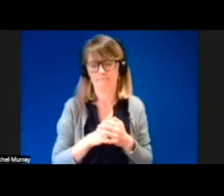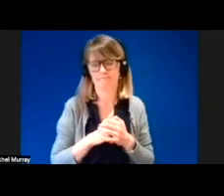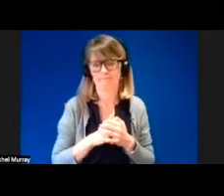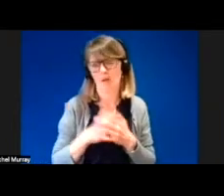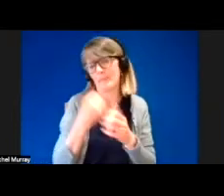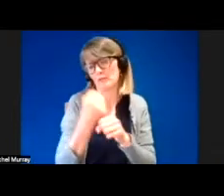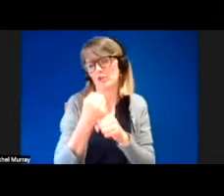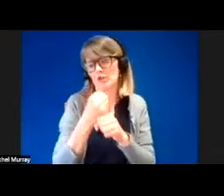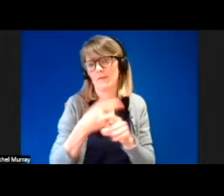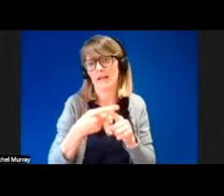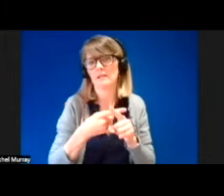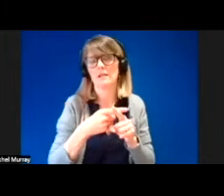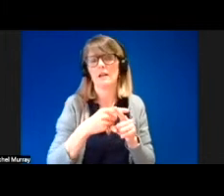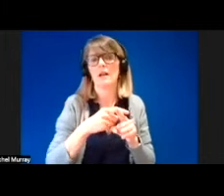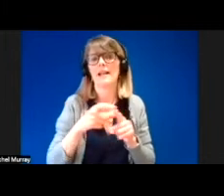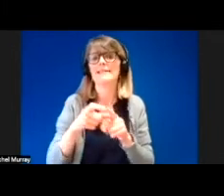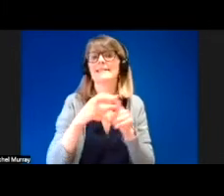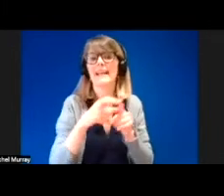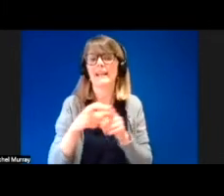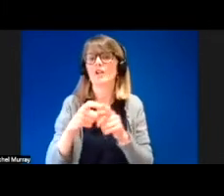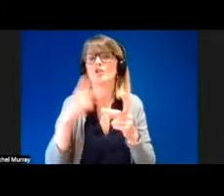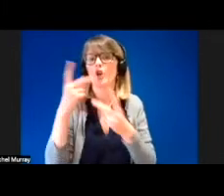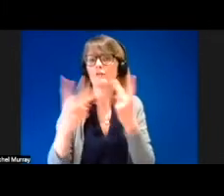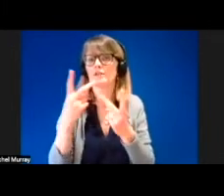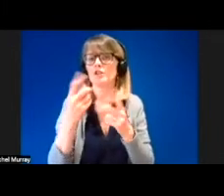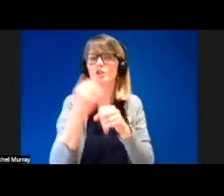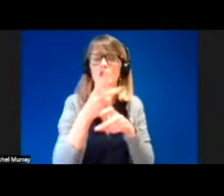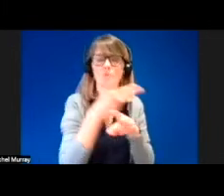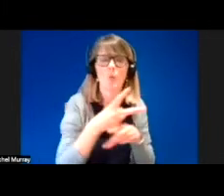deacons, choristers, church wardens,